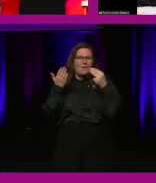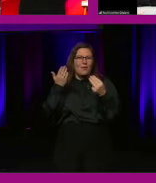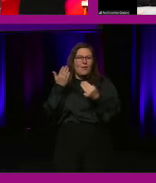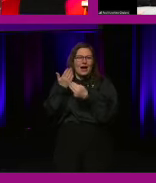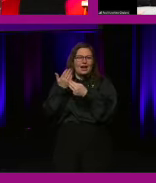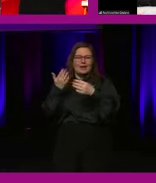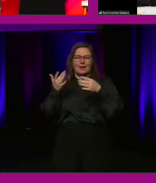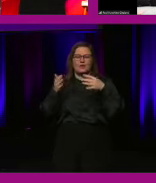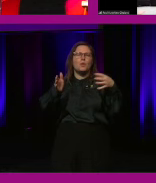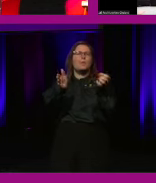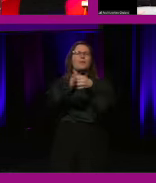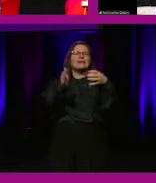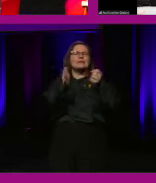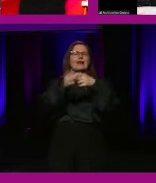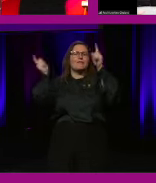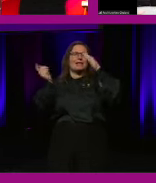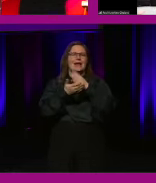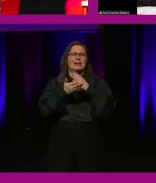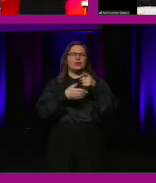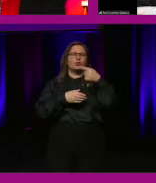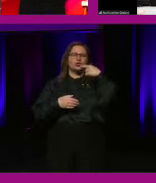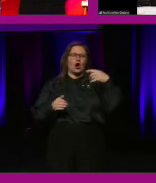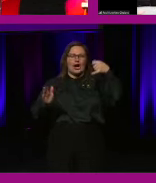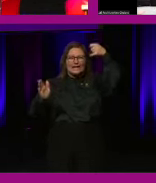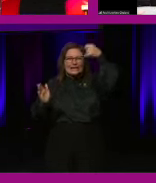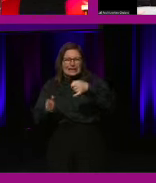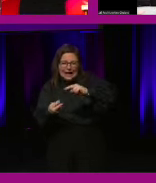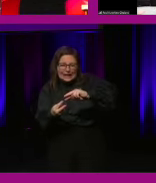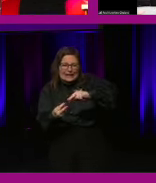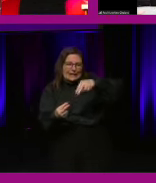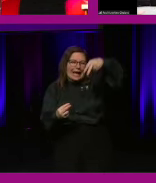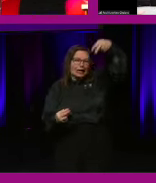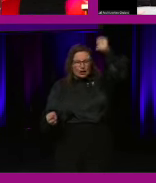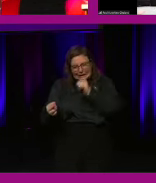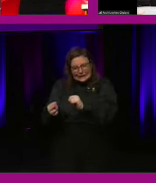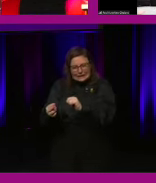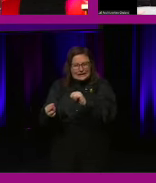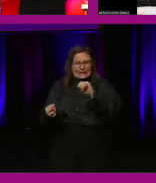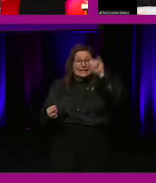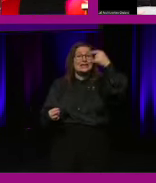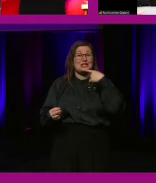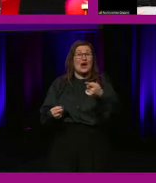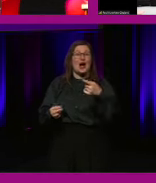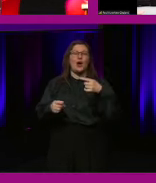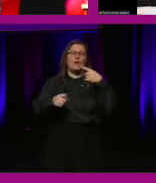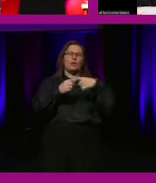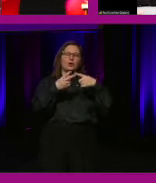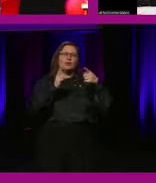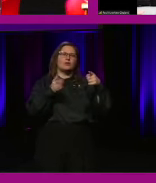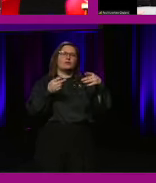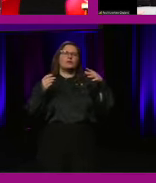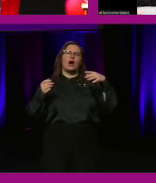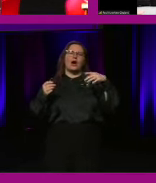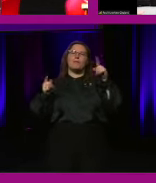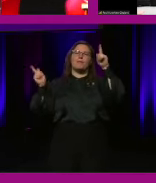on describing human rights. You say it's in the DNA of human rights, and you also say human rights, it's a garden,